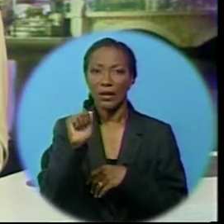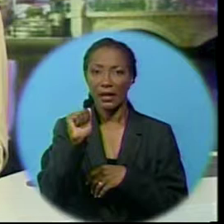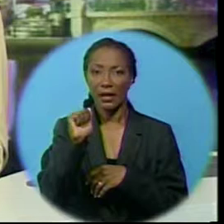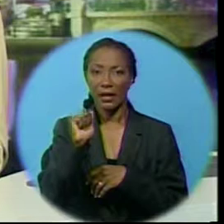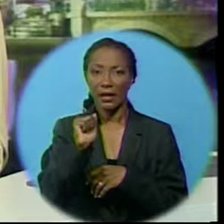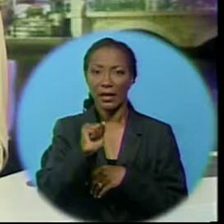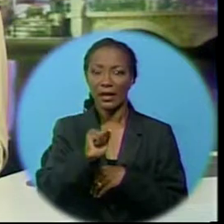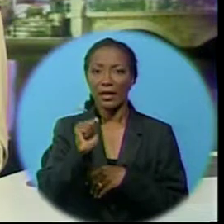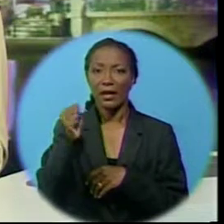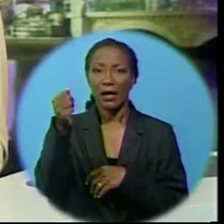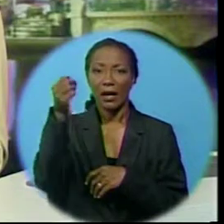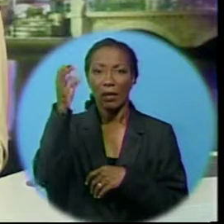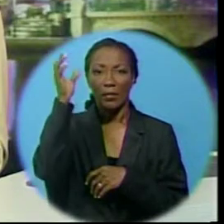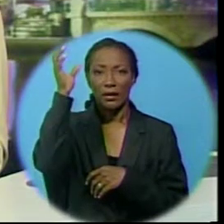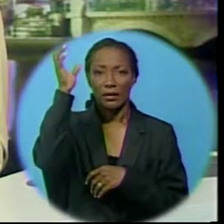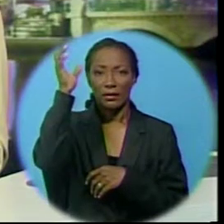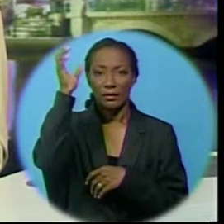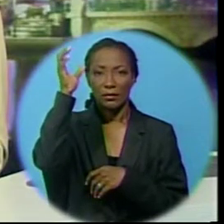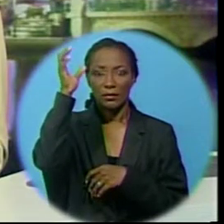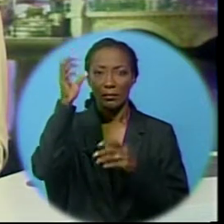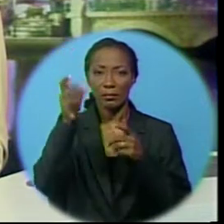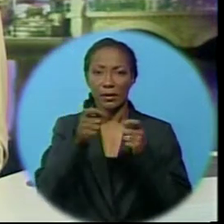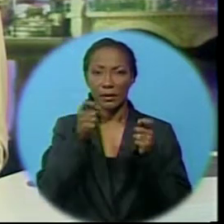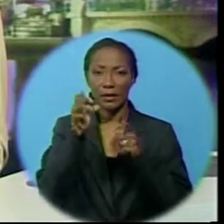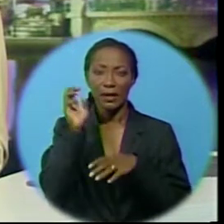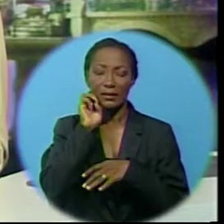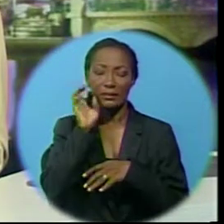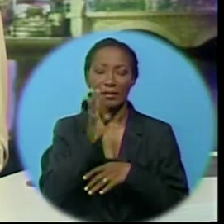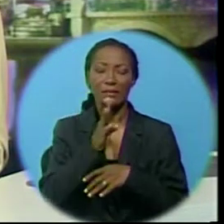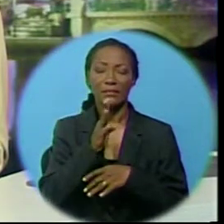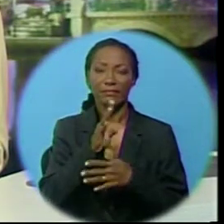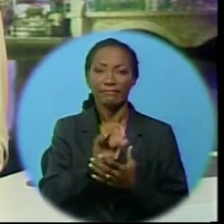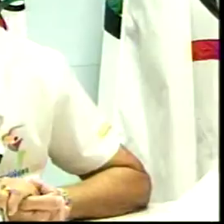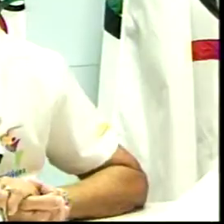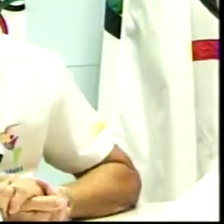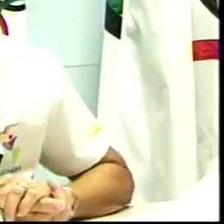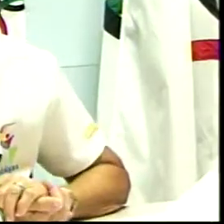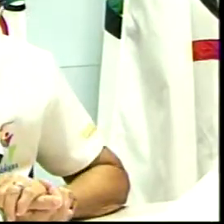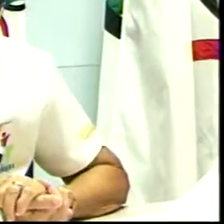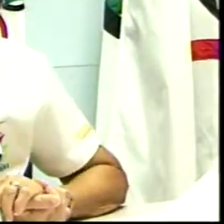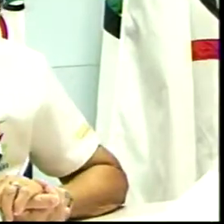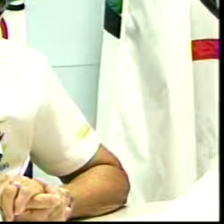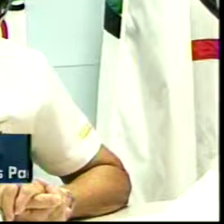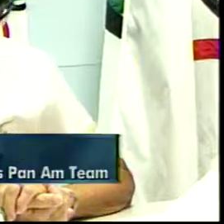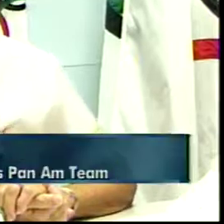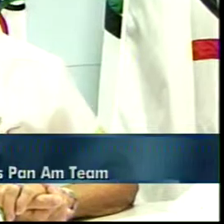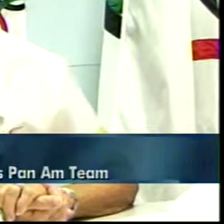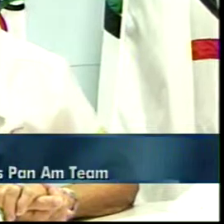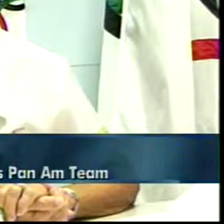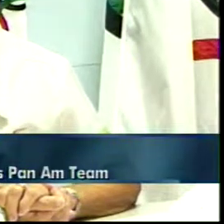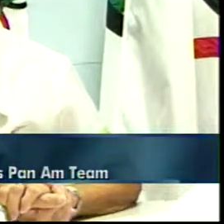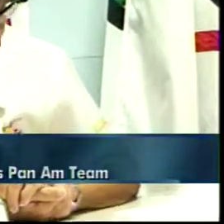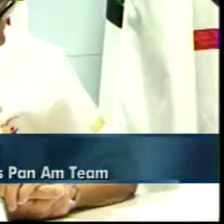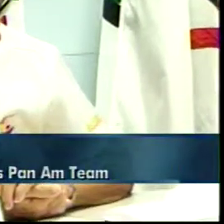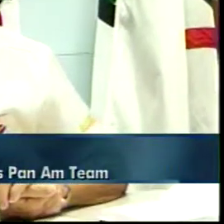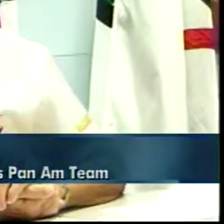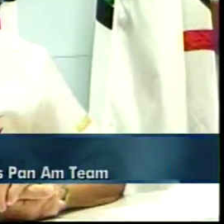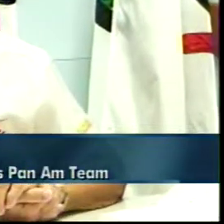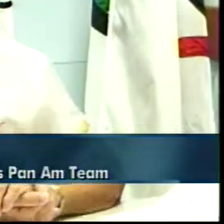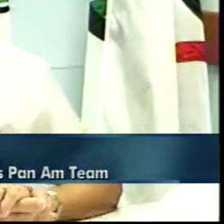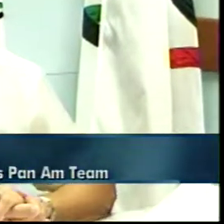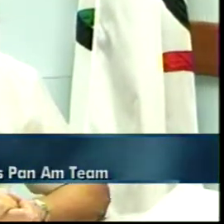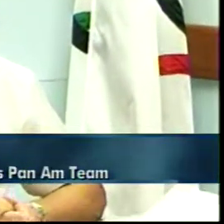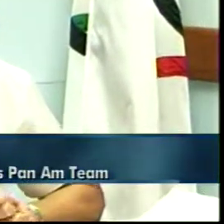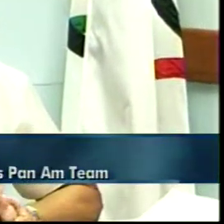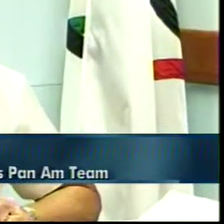Mission Esther Maynard highlighted the makeup of the squad. We have a full team of 29